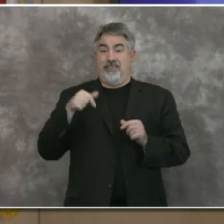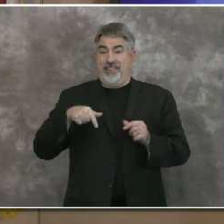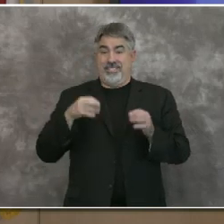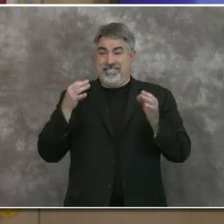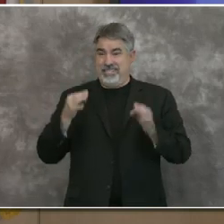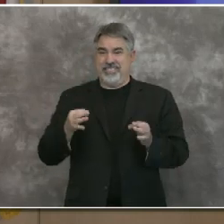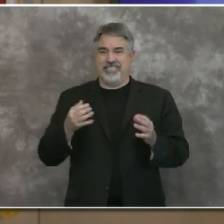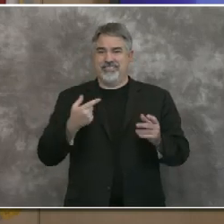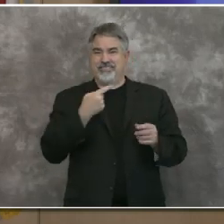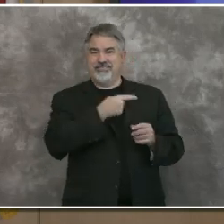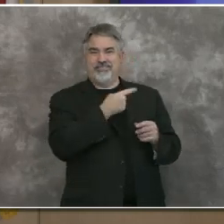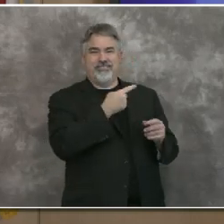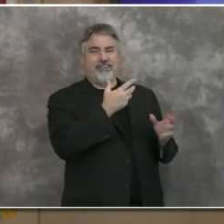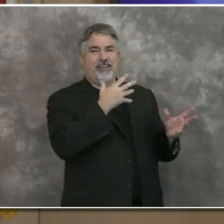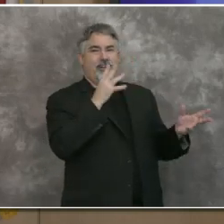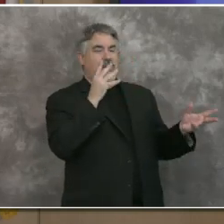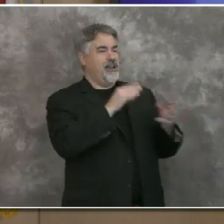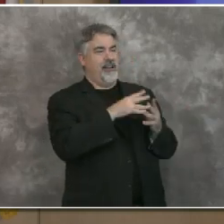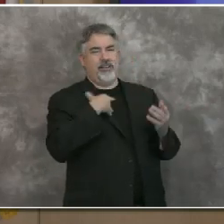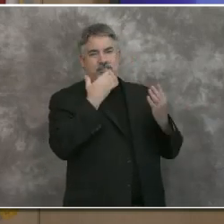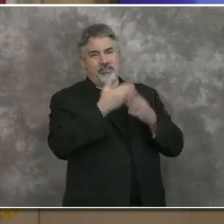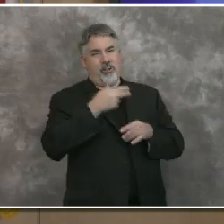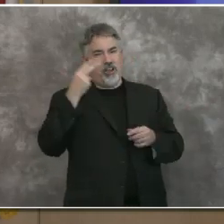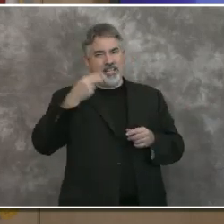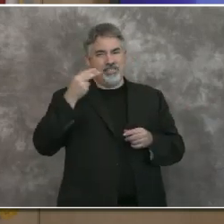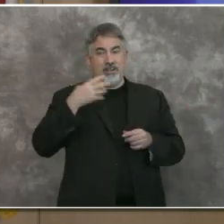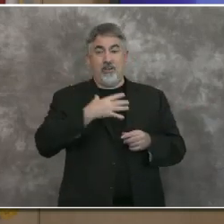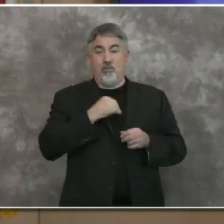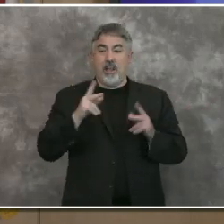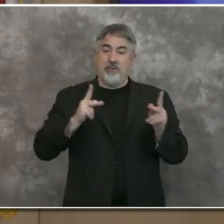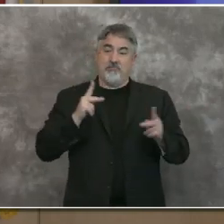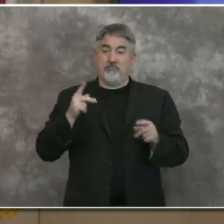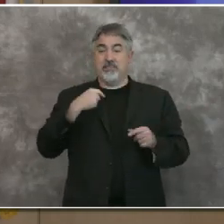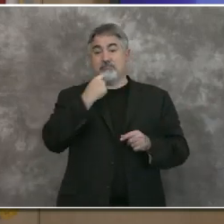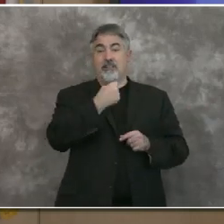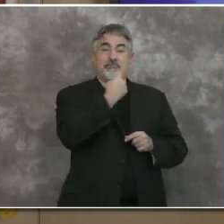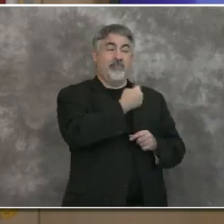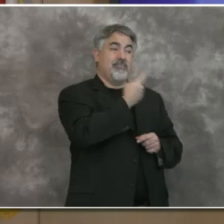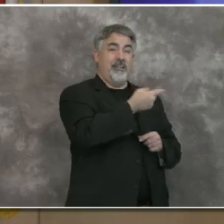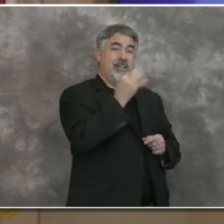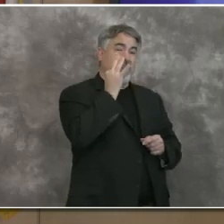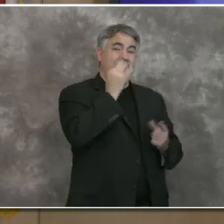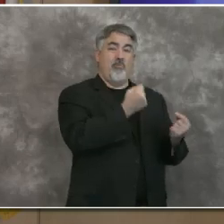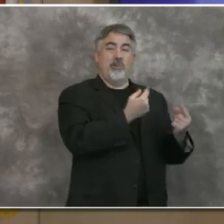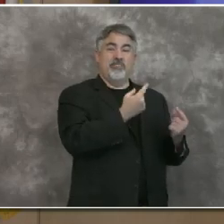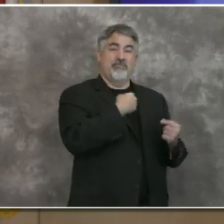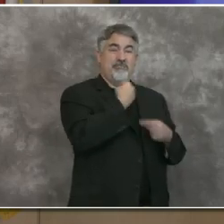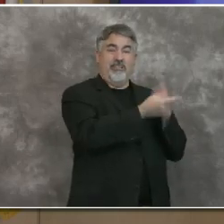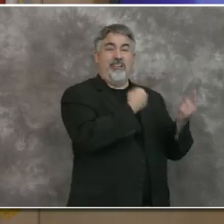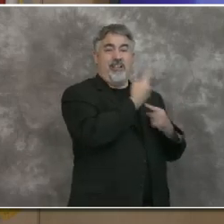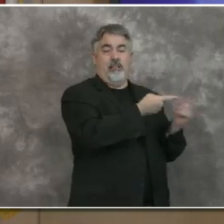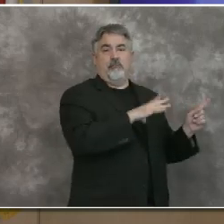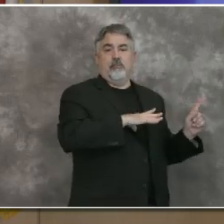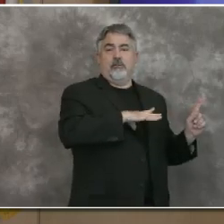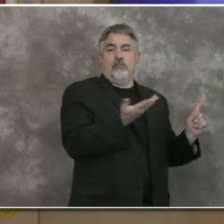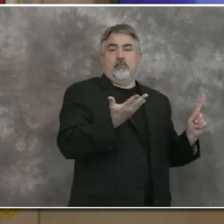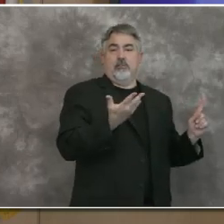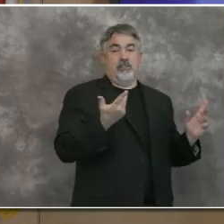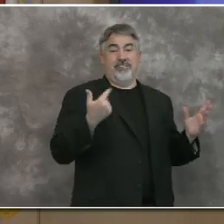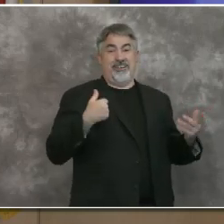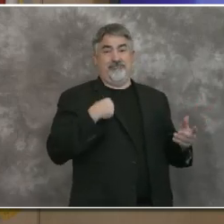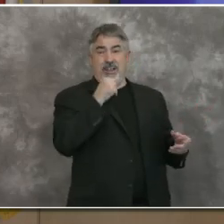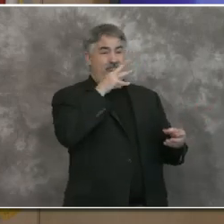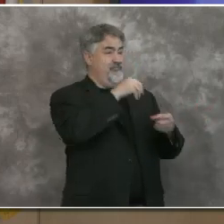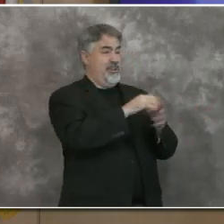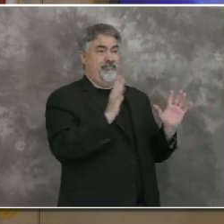in this country of white people in particular telling our Native Americans what they should and shouldn't do. And I'm not going to be a part of